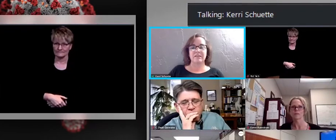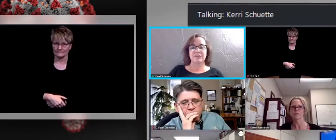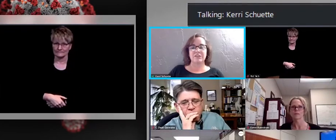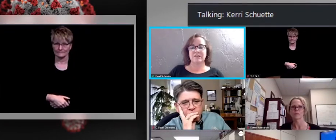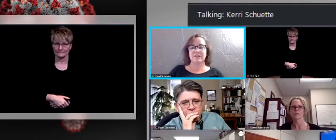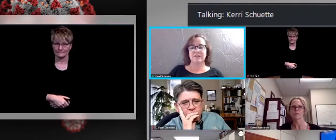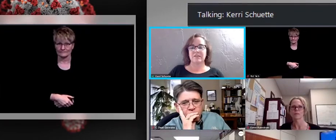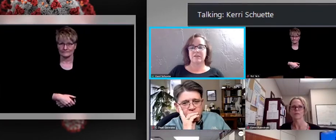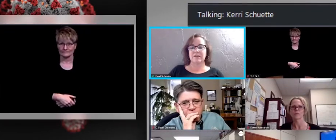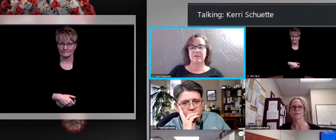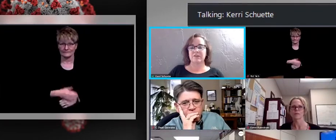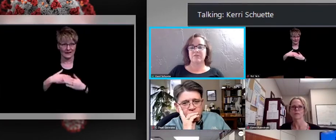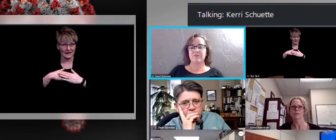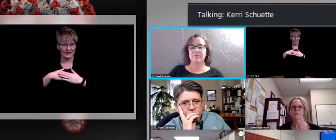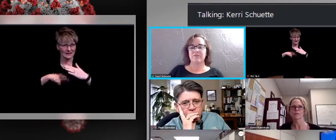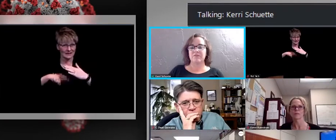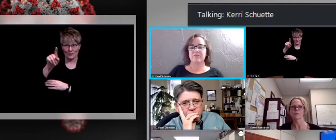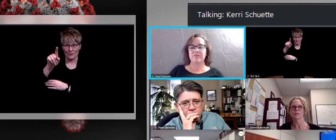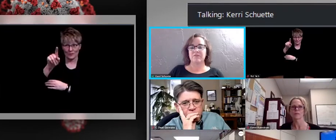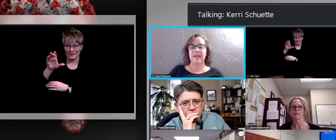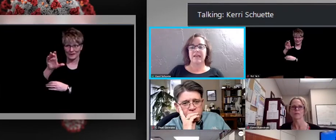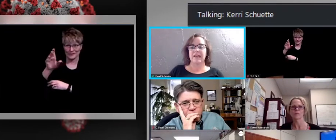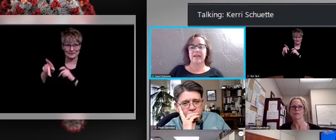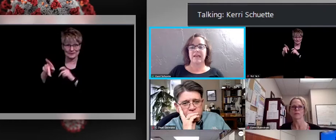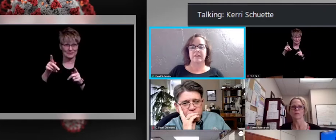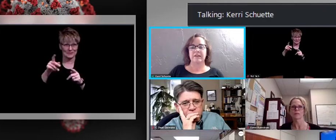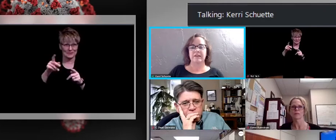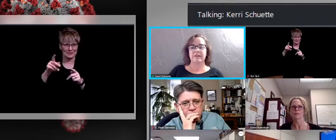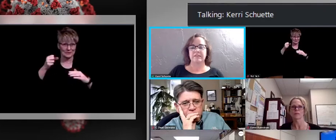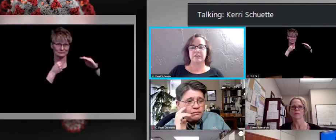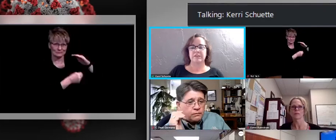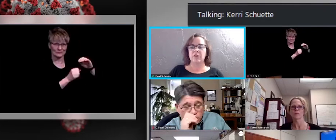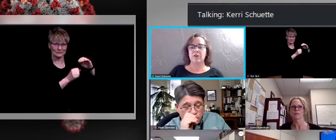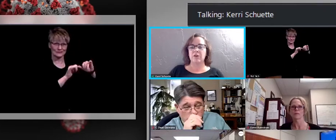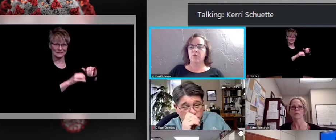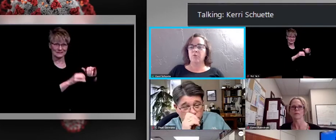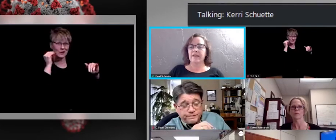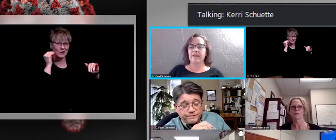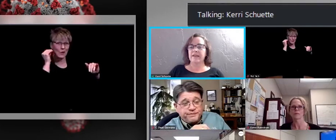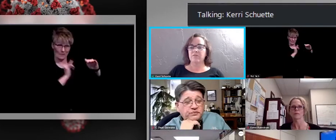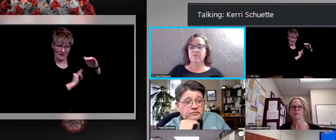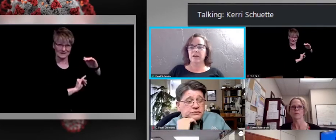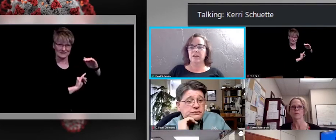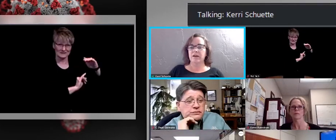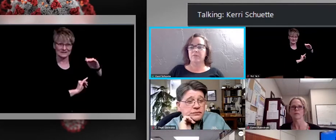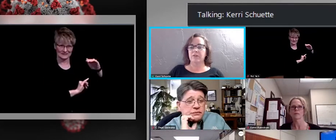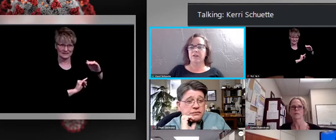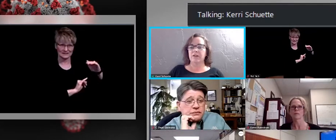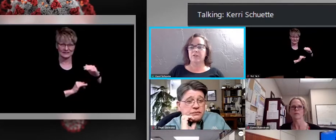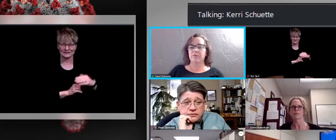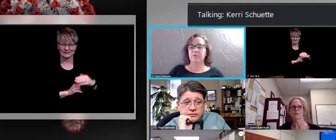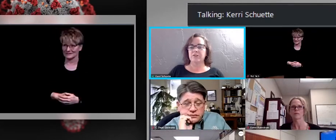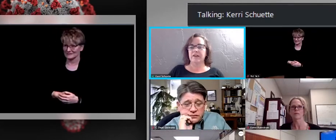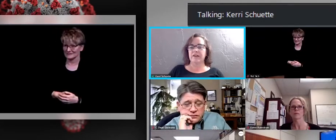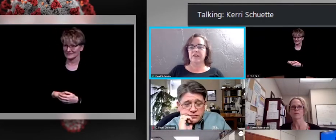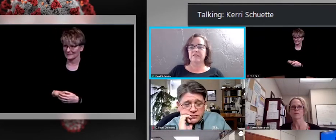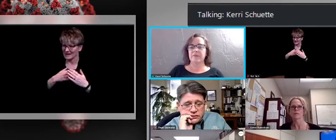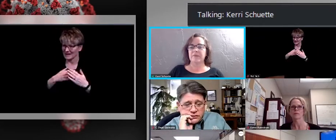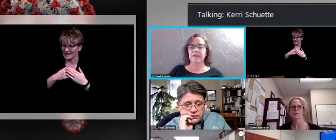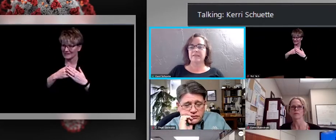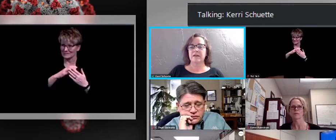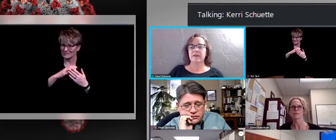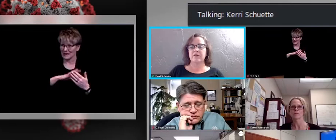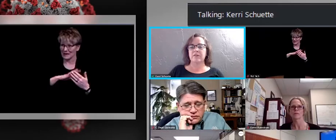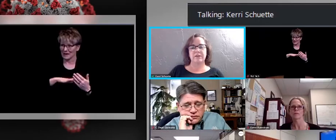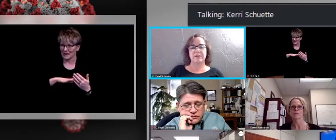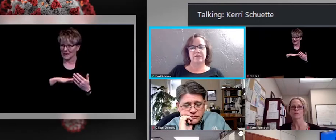in isolation, which is a nice number to see. We've got an estimated 98 people in isolation. Right now, our available regional ICU